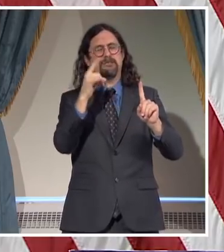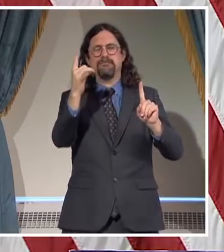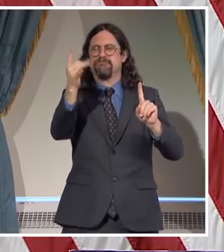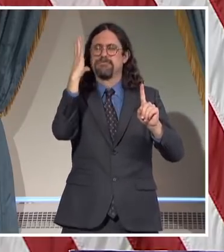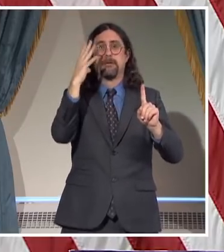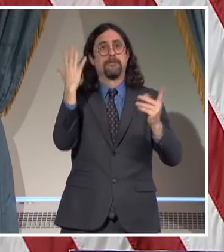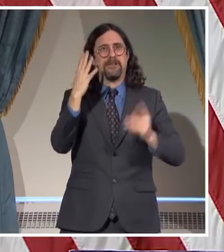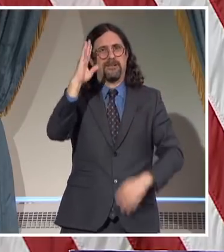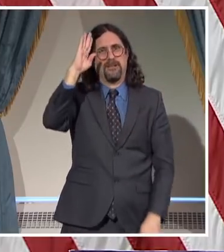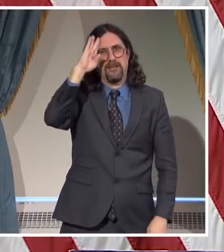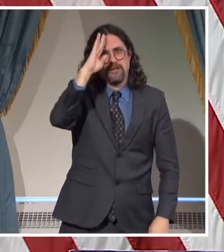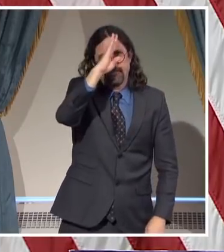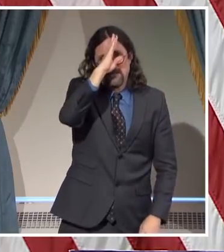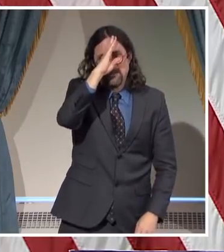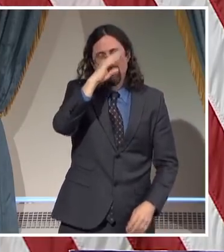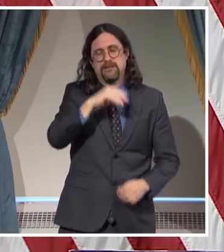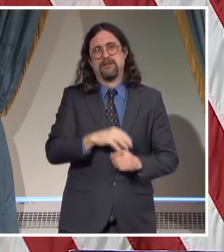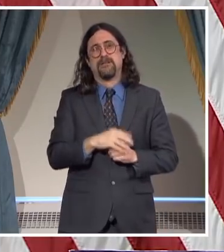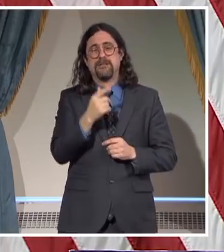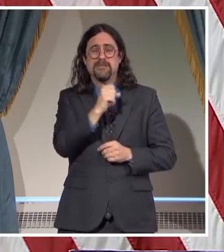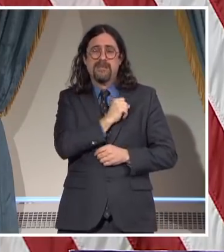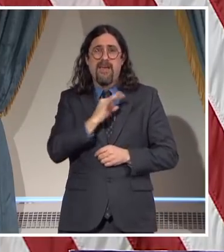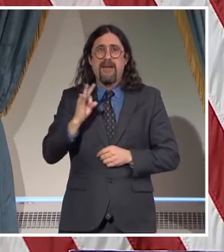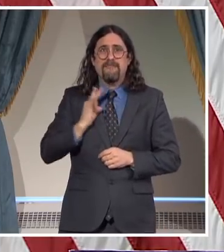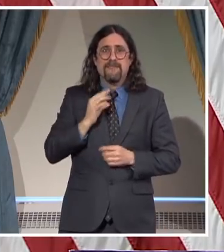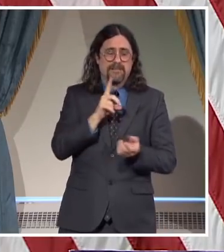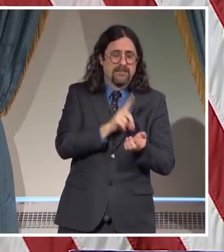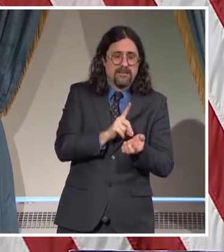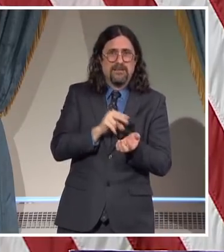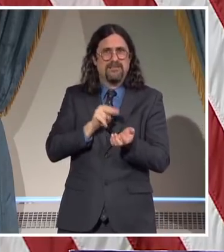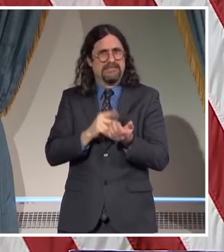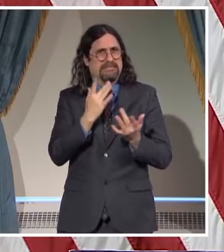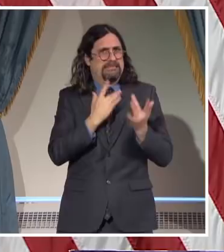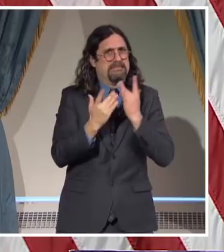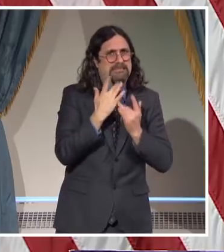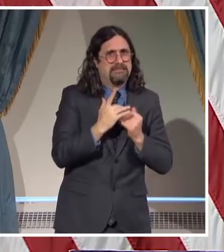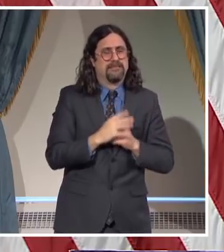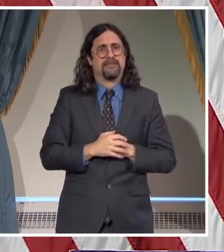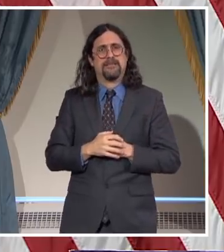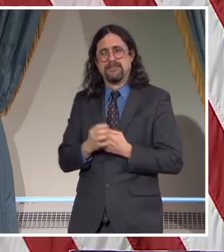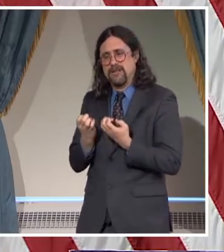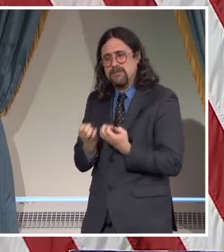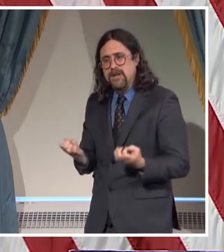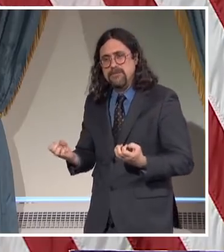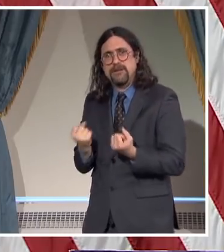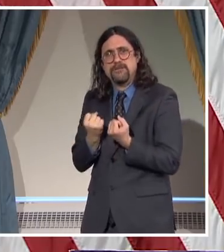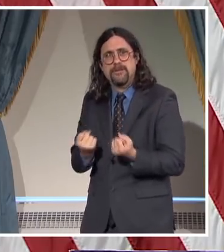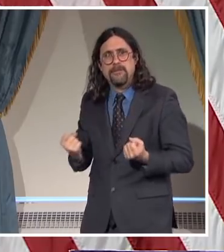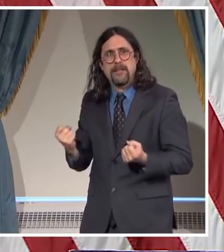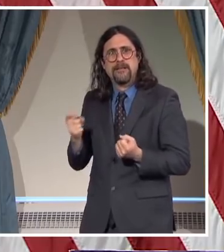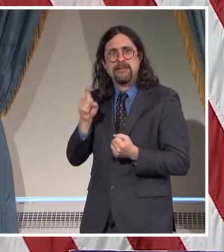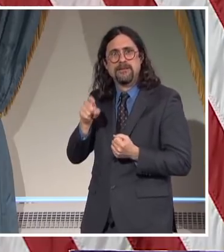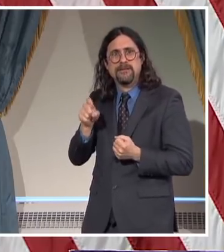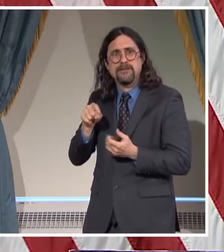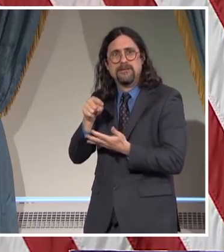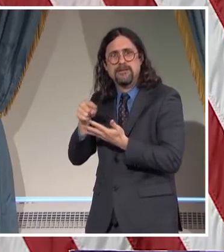need to make sure we can keep moving forward. We did get some good news in the last few days, and that is very, very important to